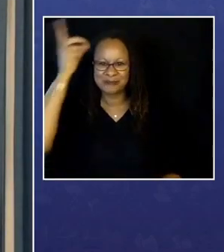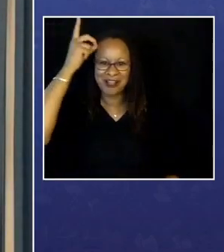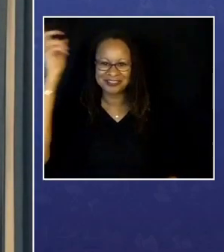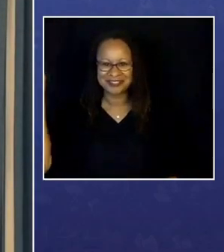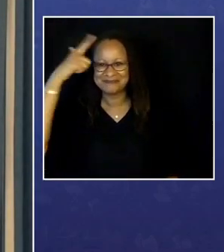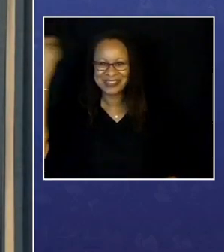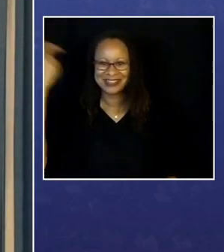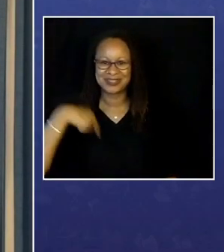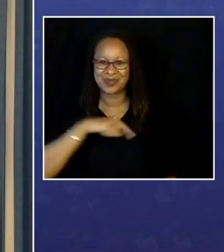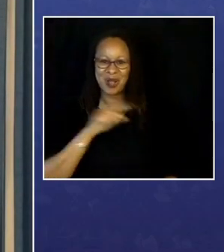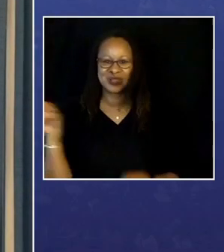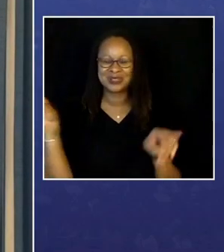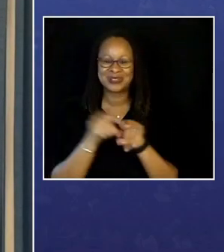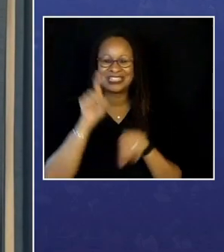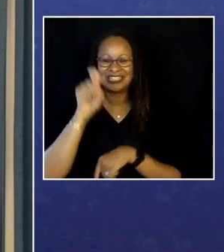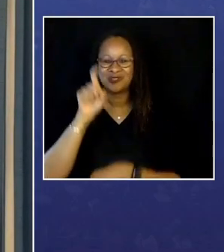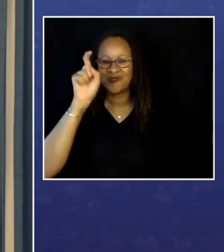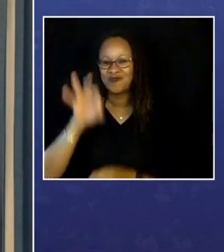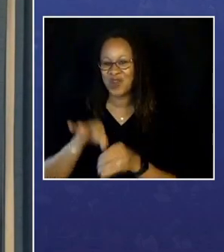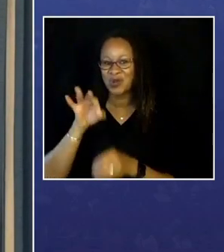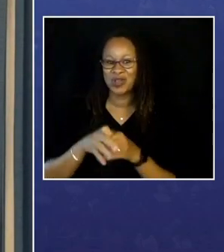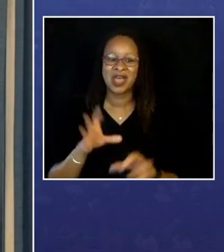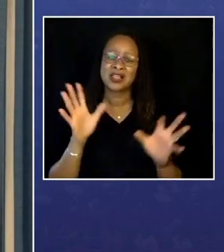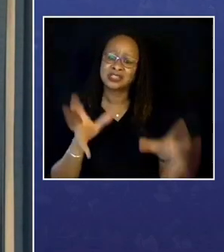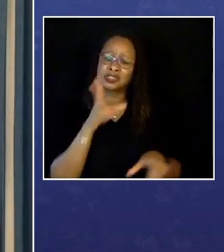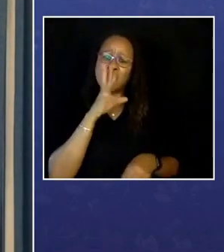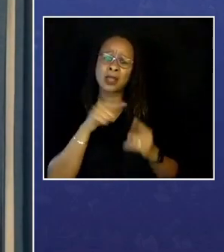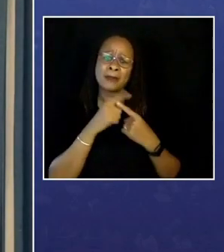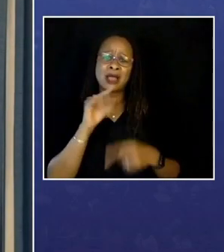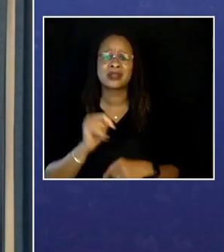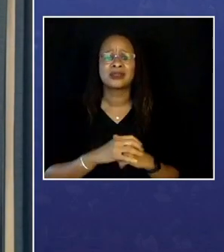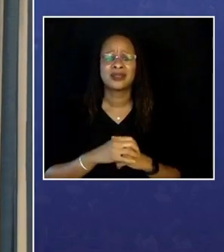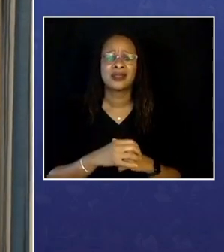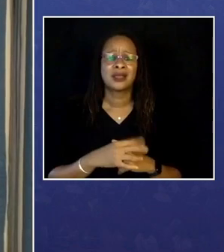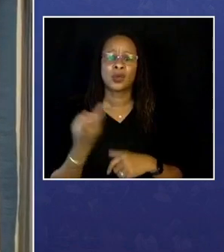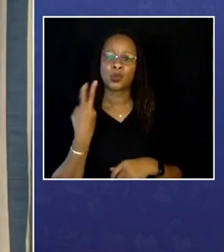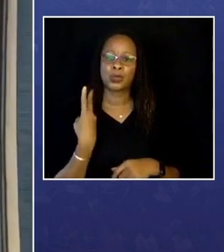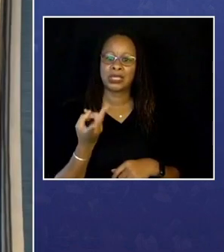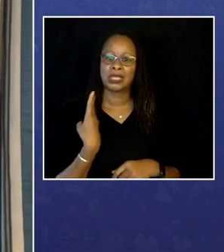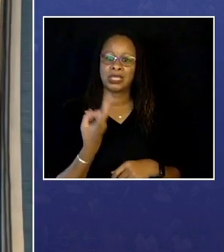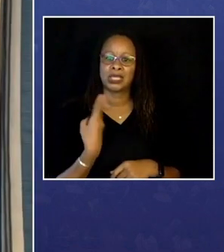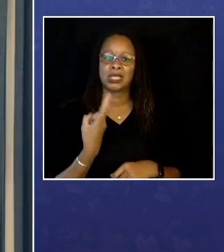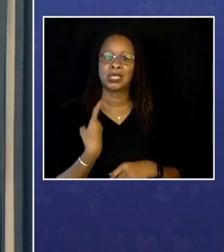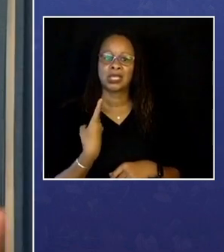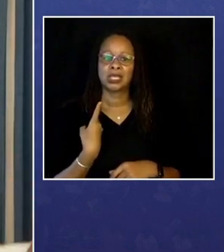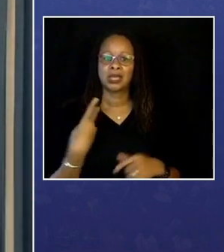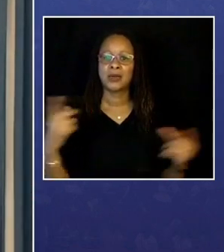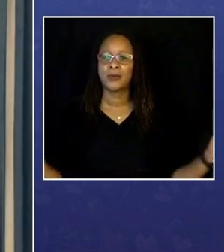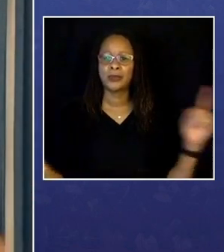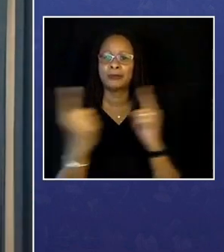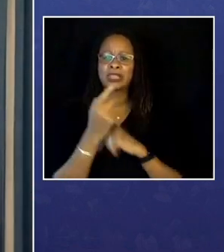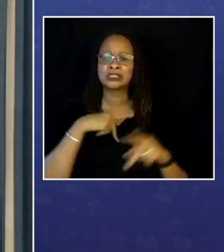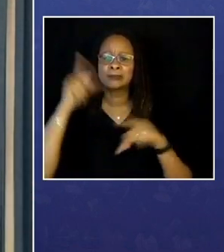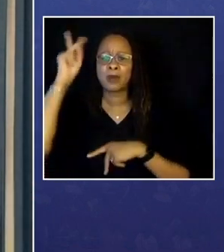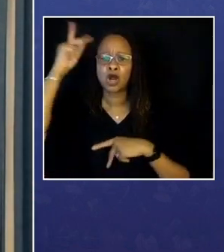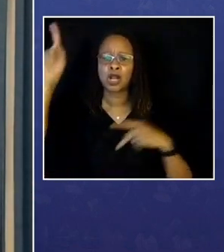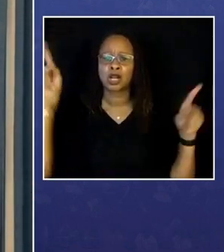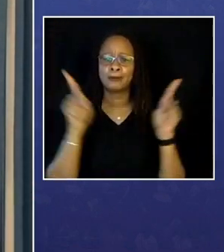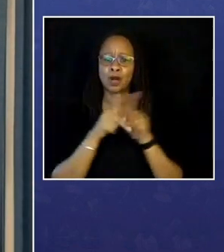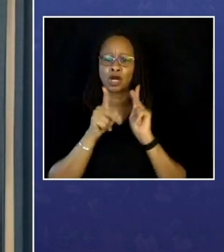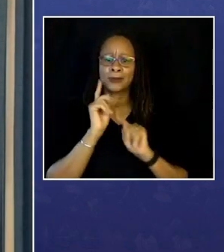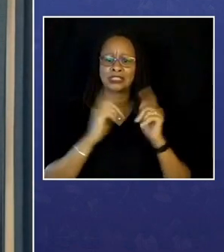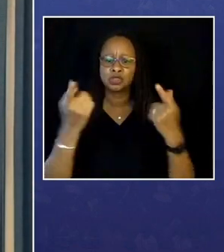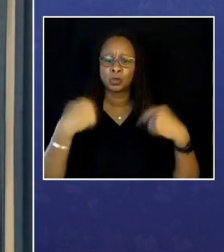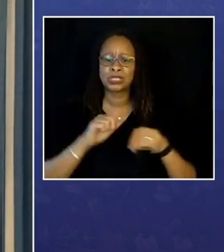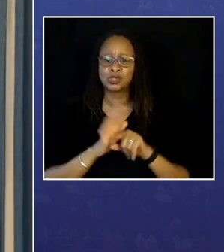democracy, because we also need to vote, all right? Let's talk about it. We, the people, need to bring this political party to